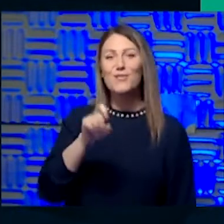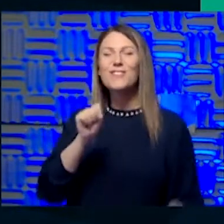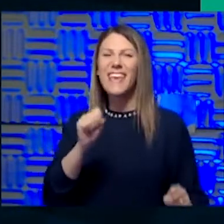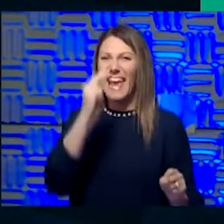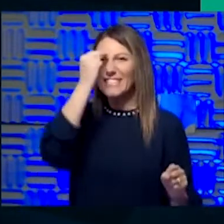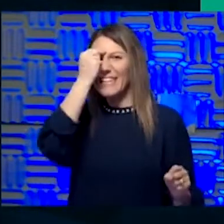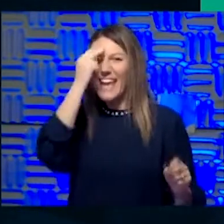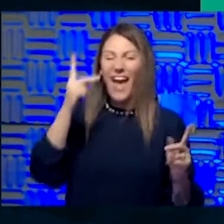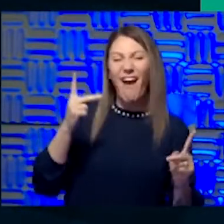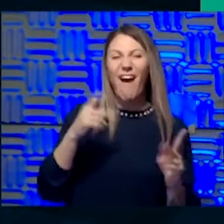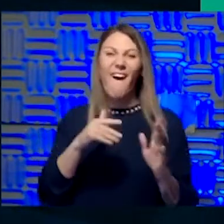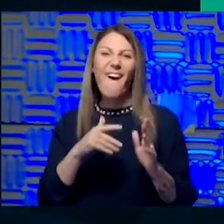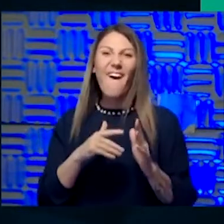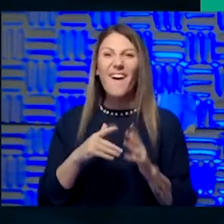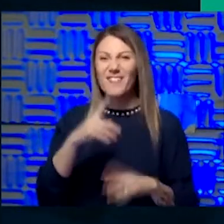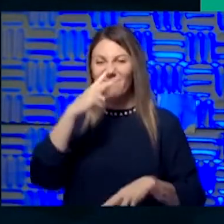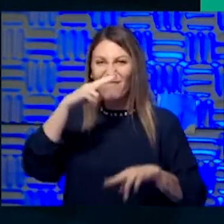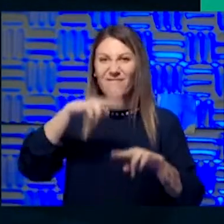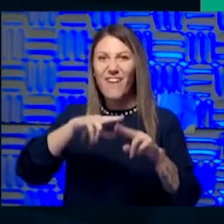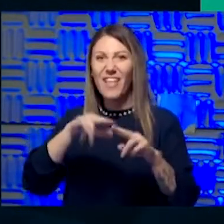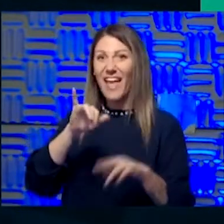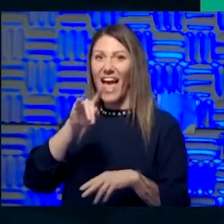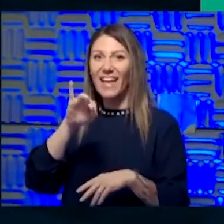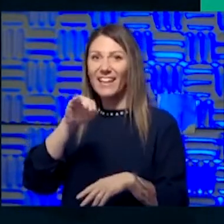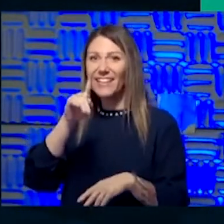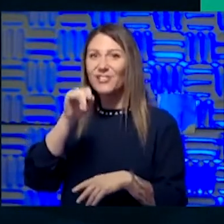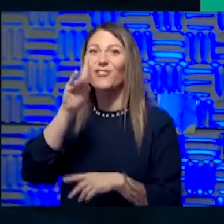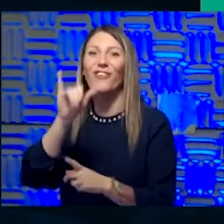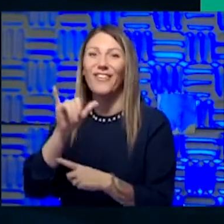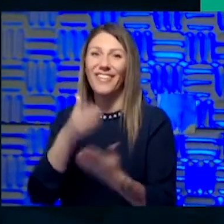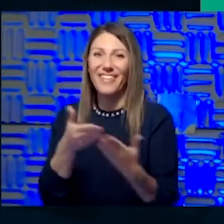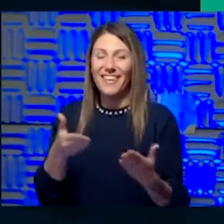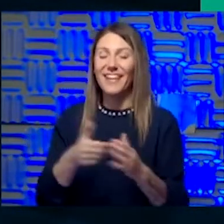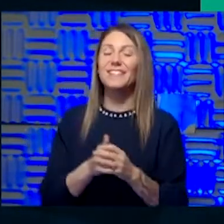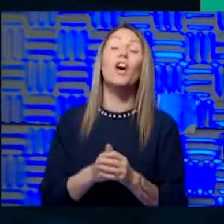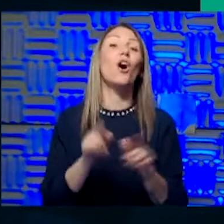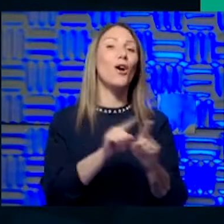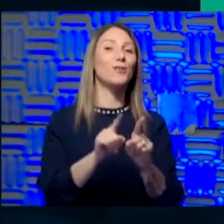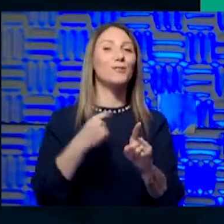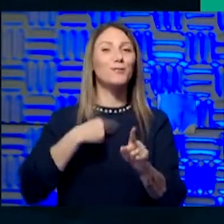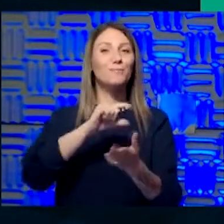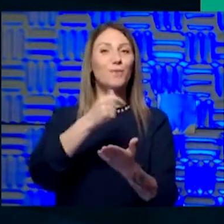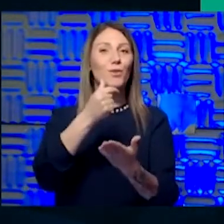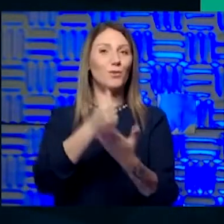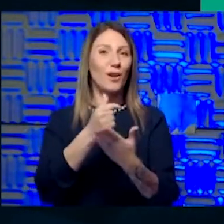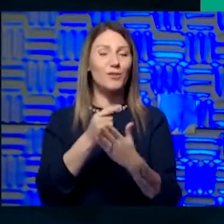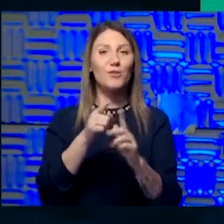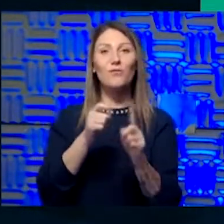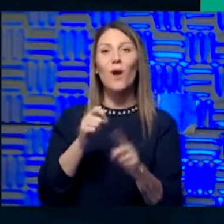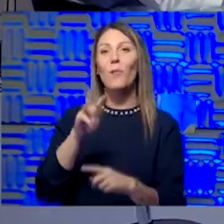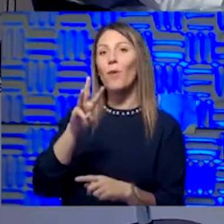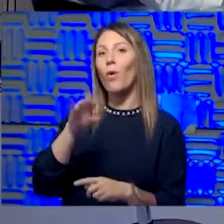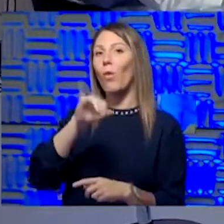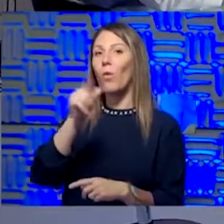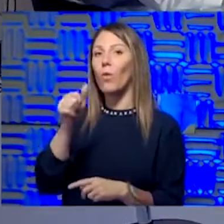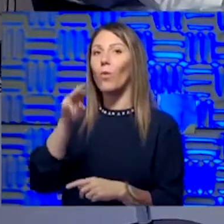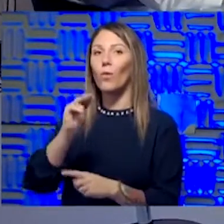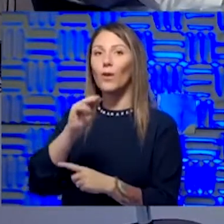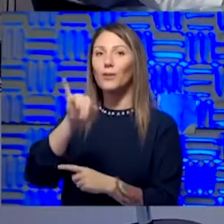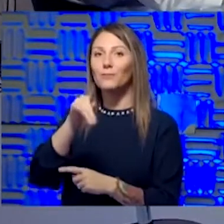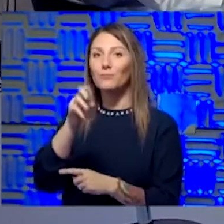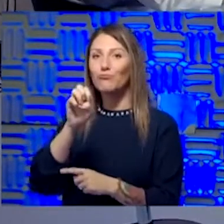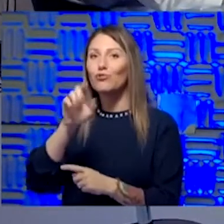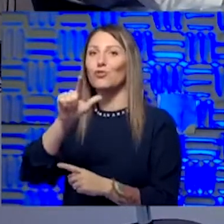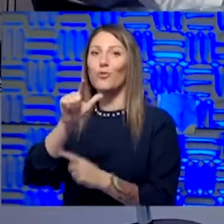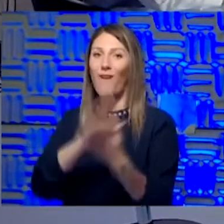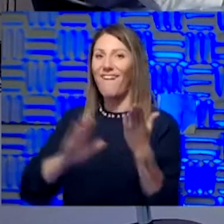this epidemiological ID thing, which is good for the rest of us. And by the way, I'm a graduate of William Jewell College a long time ago. I'm not going to tell you how